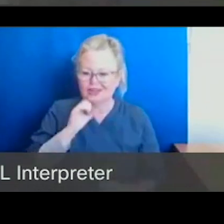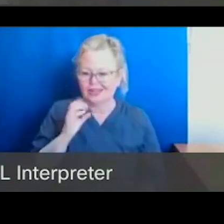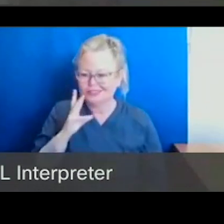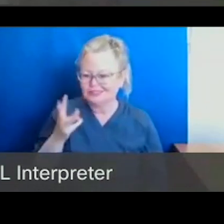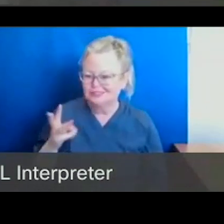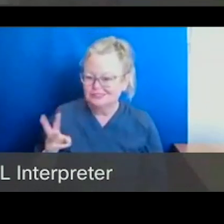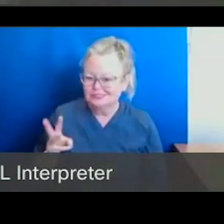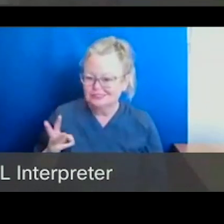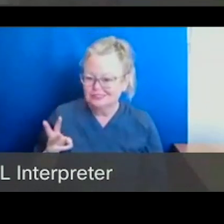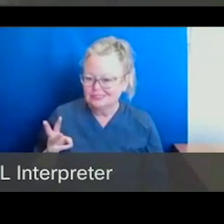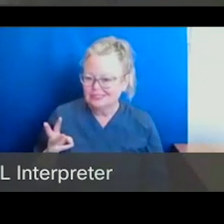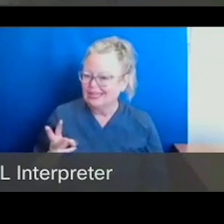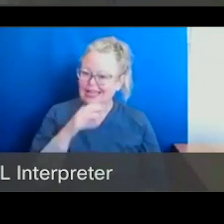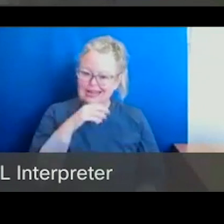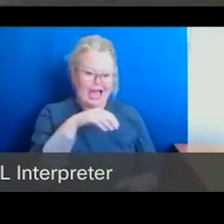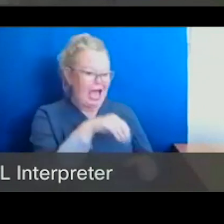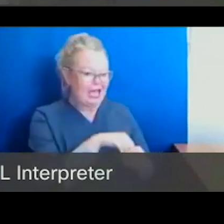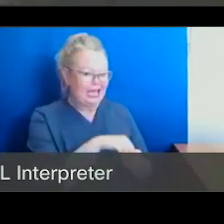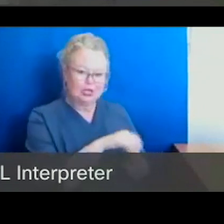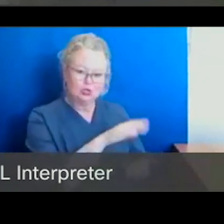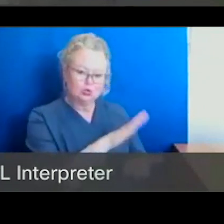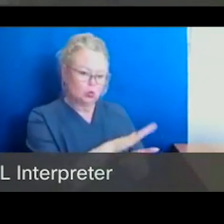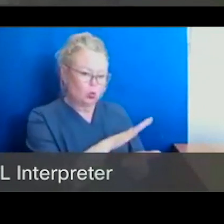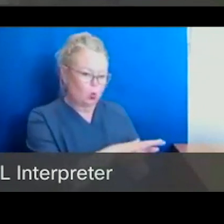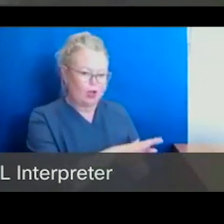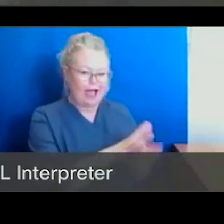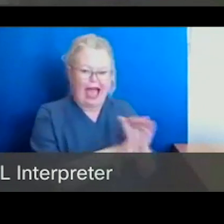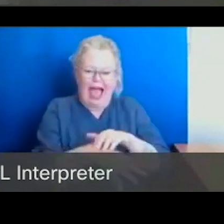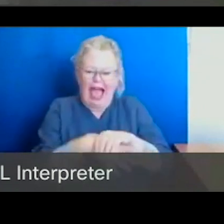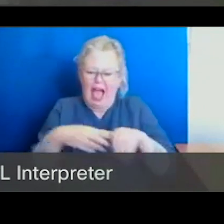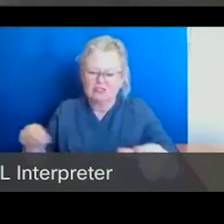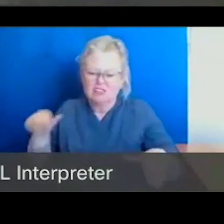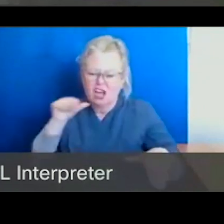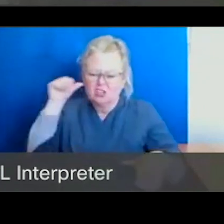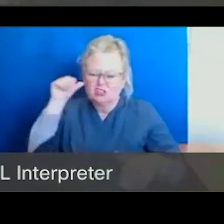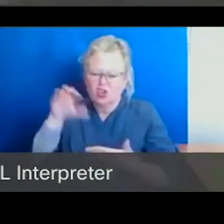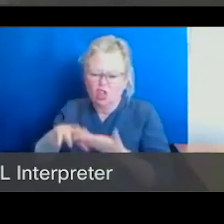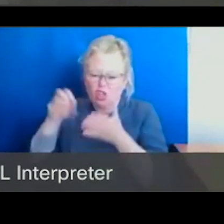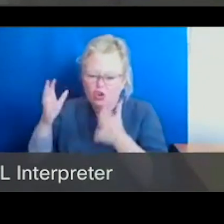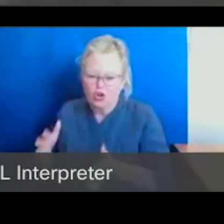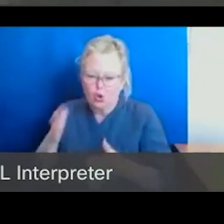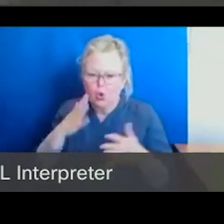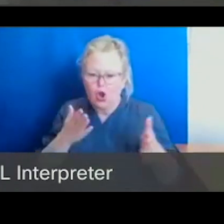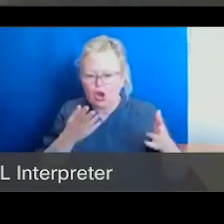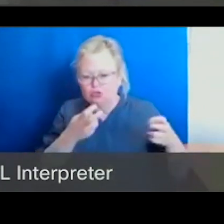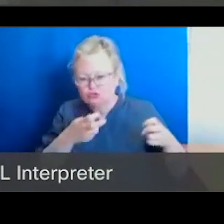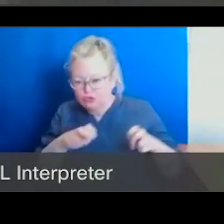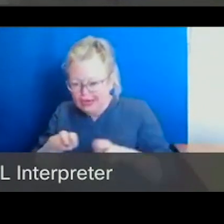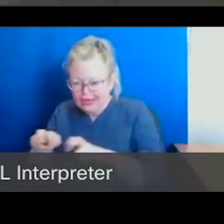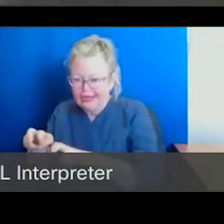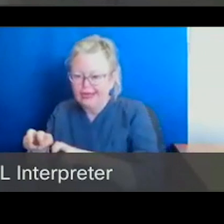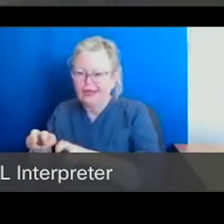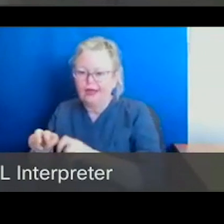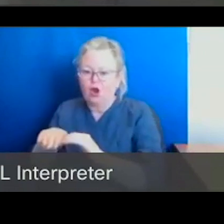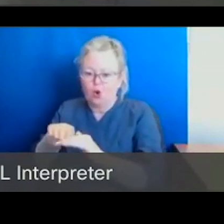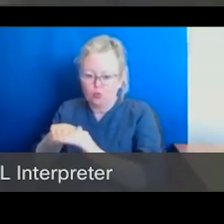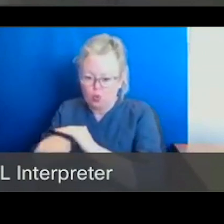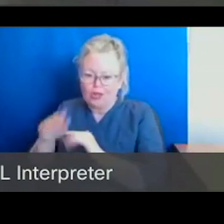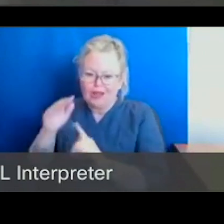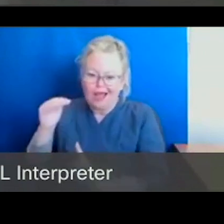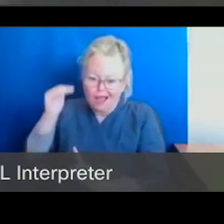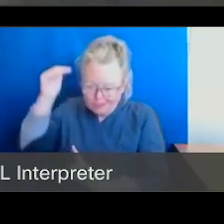old outside the K-12 system who are preparing for, transitioning into, or enrolled in